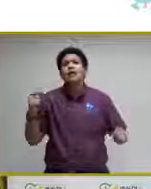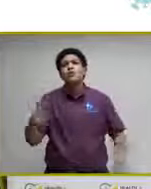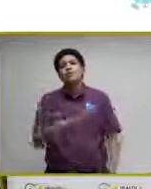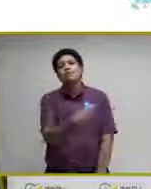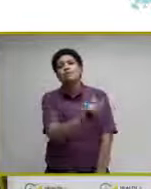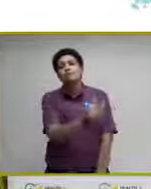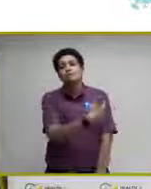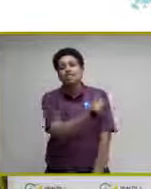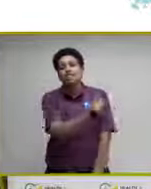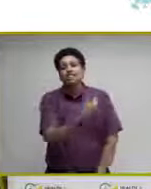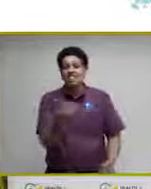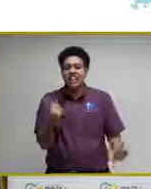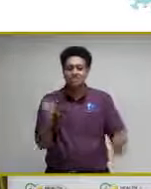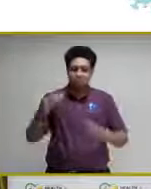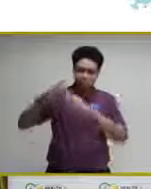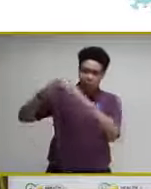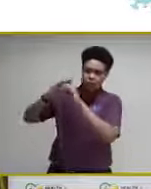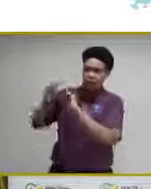vaccination.